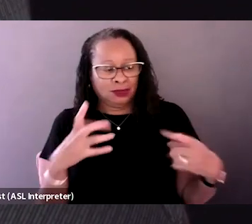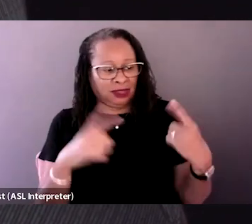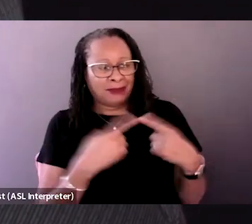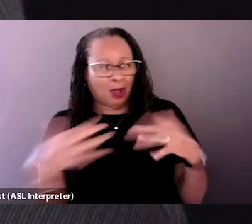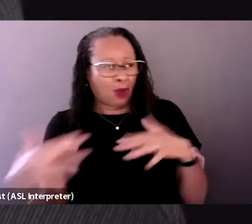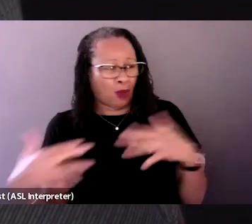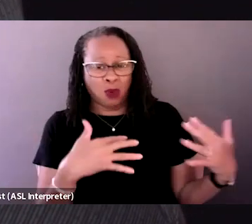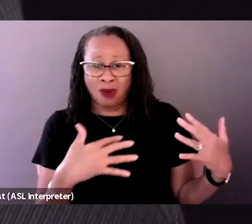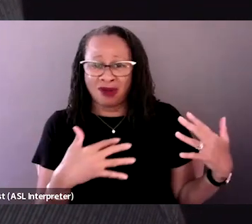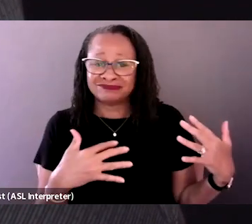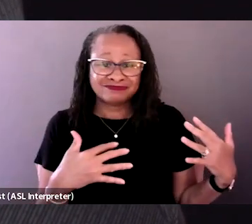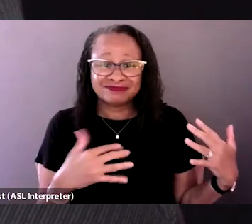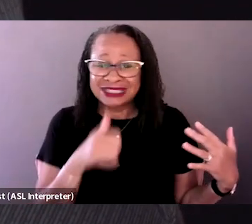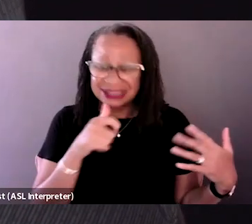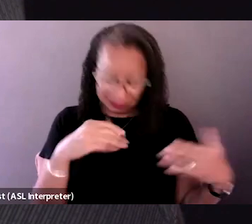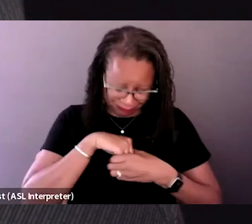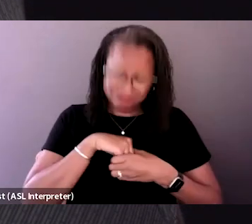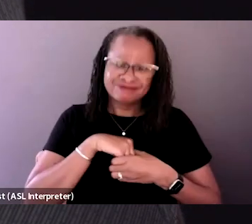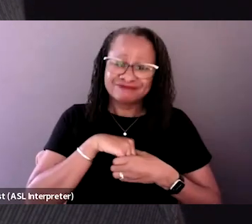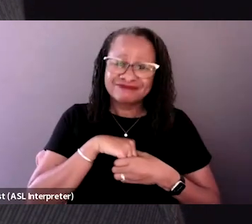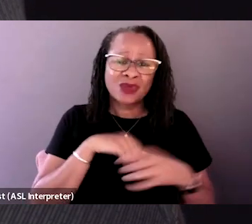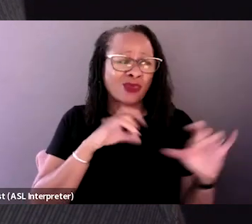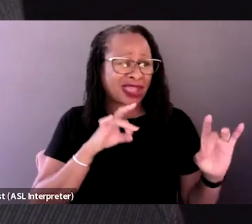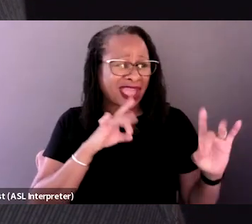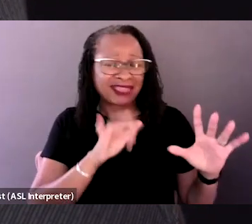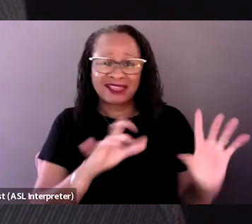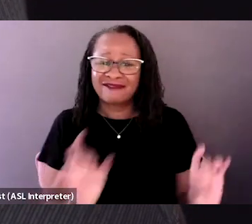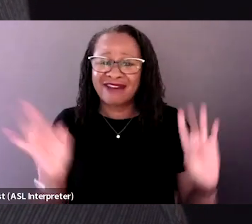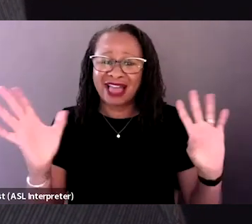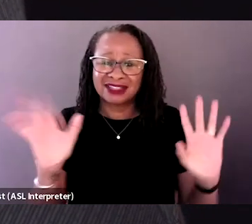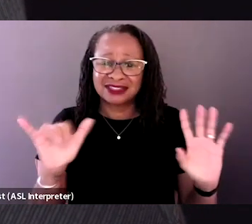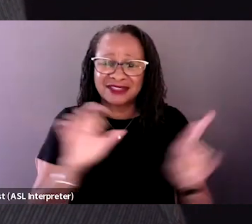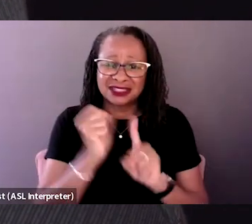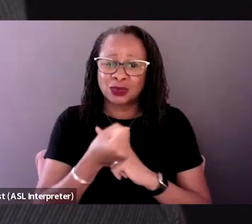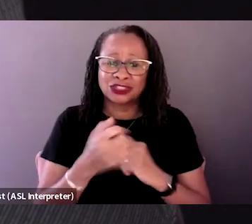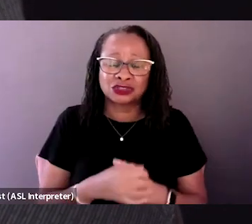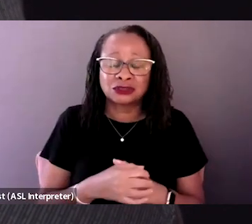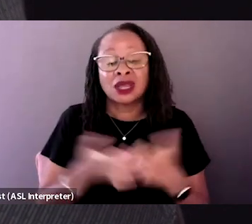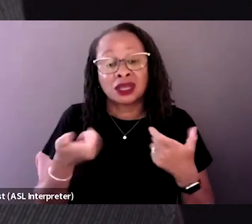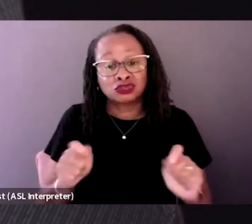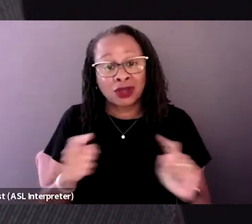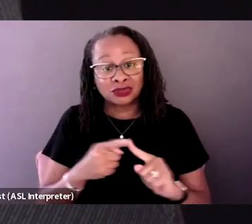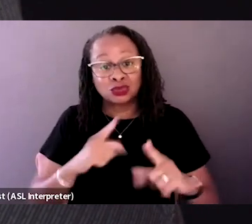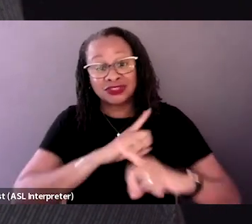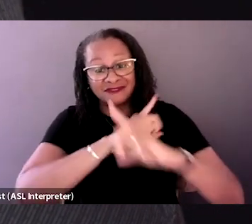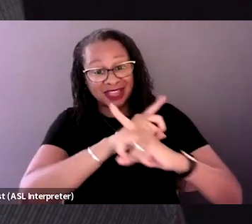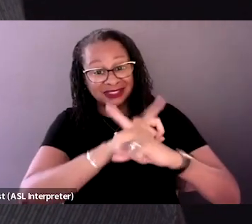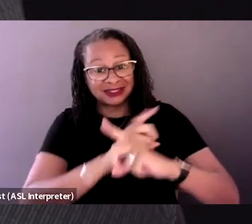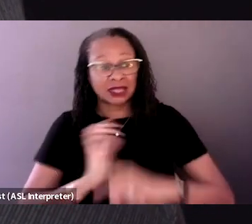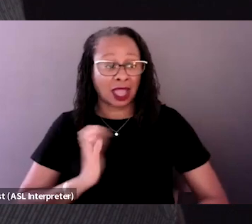too much about war. We just hate this violence and try